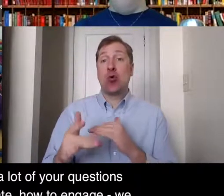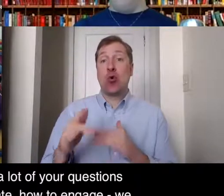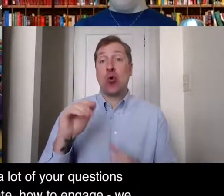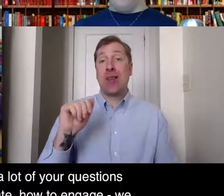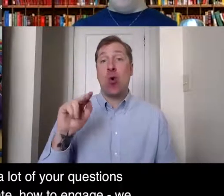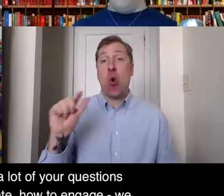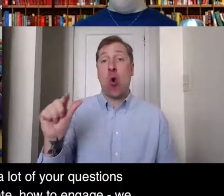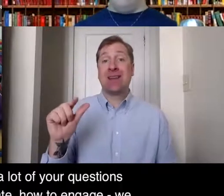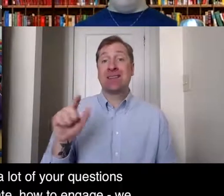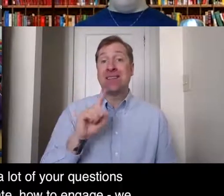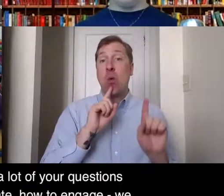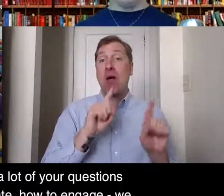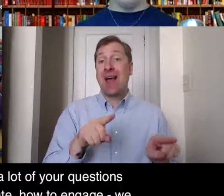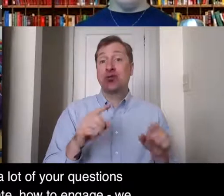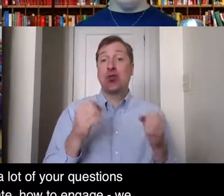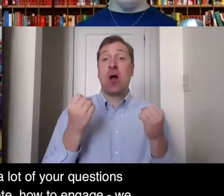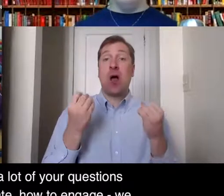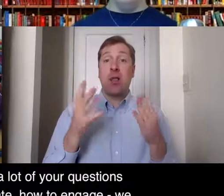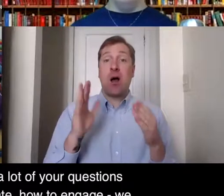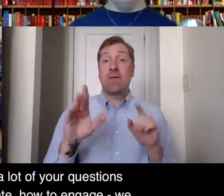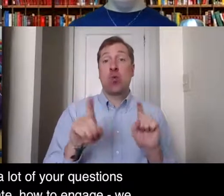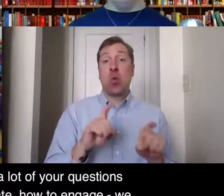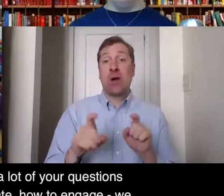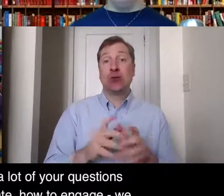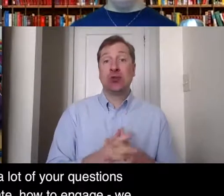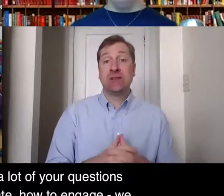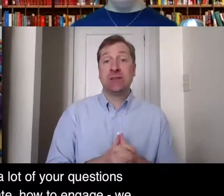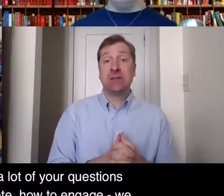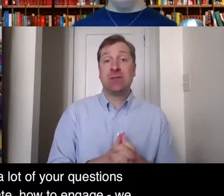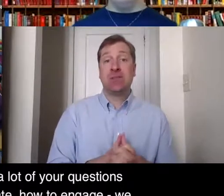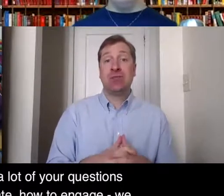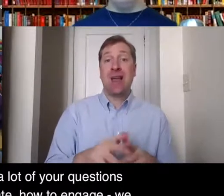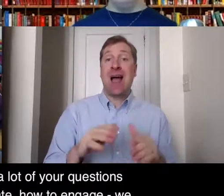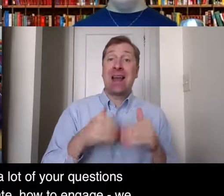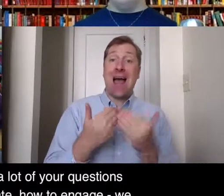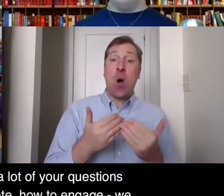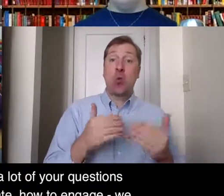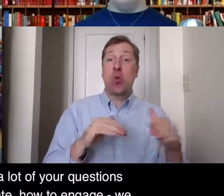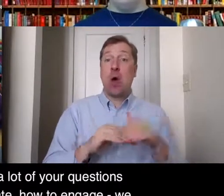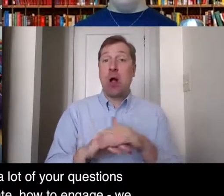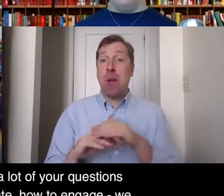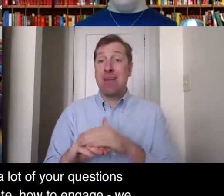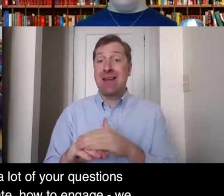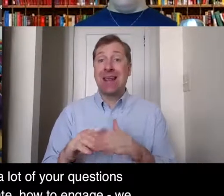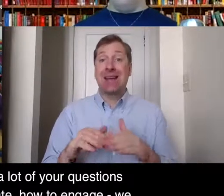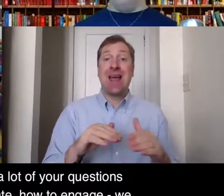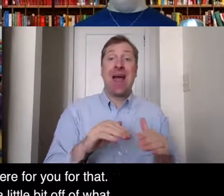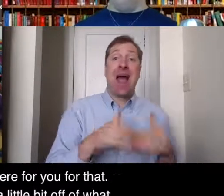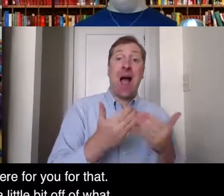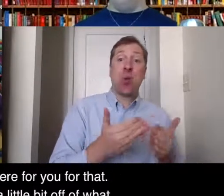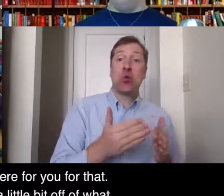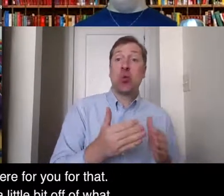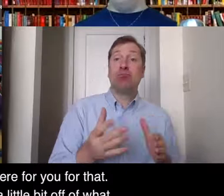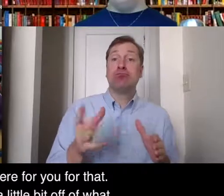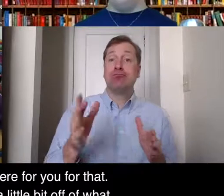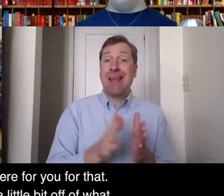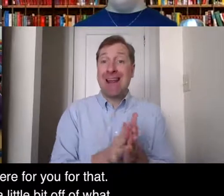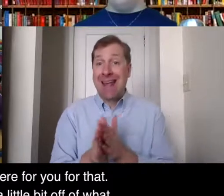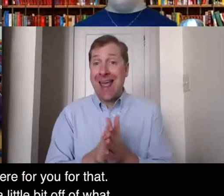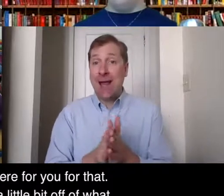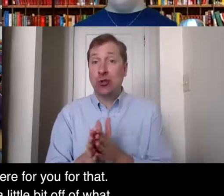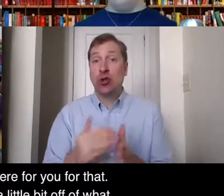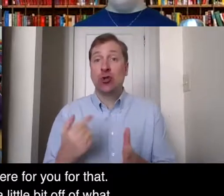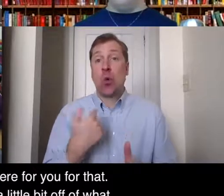going to answer a lot of your questions on how to accommodate, how to engage. We will definitely be